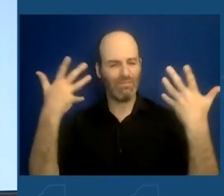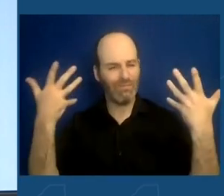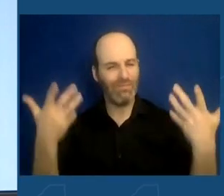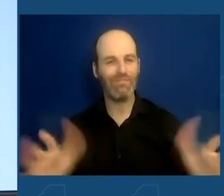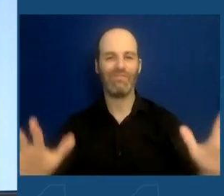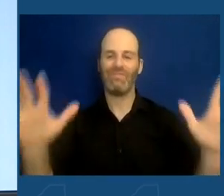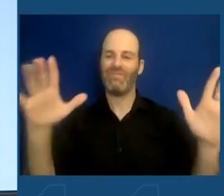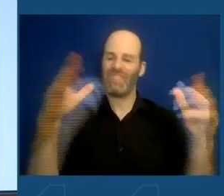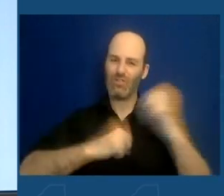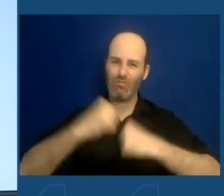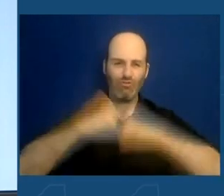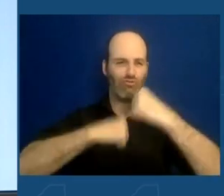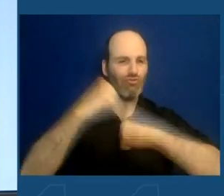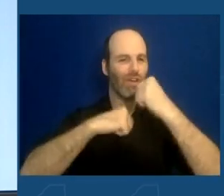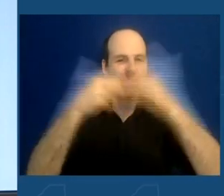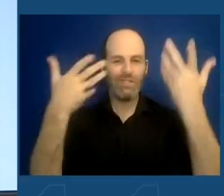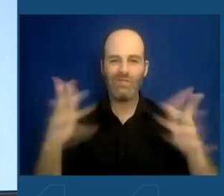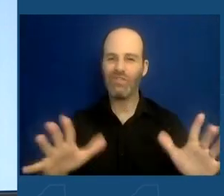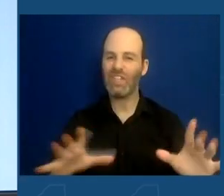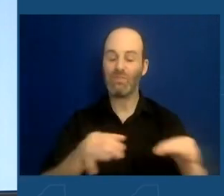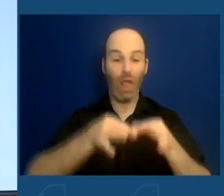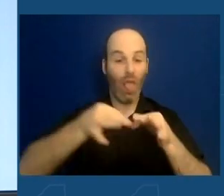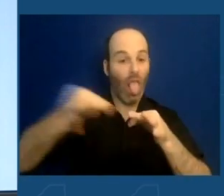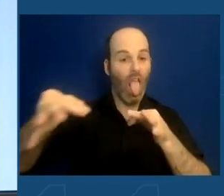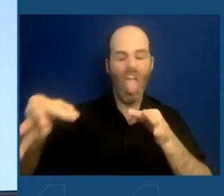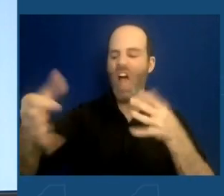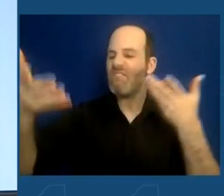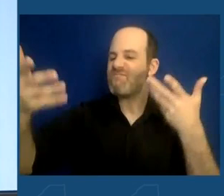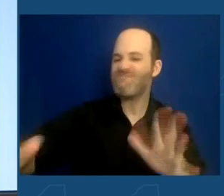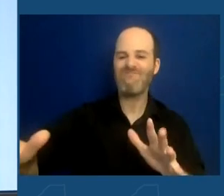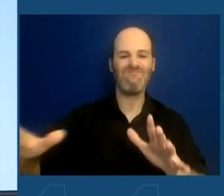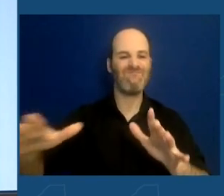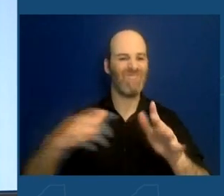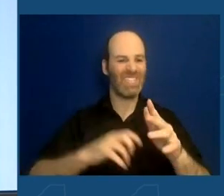done. No more delays, no more dust, no more scaffolding.